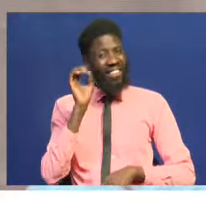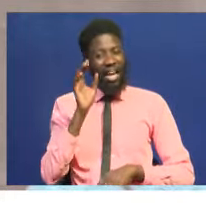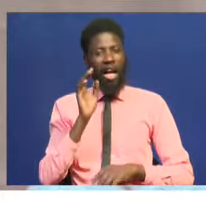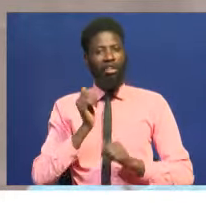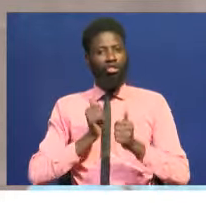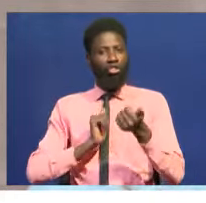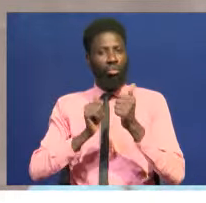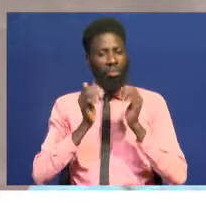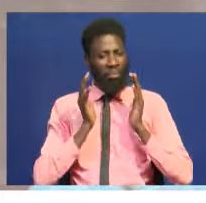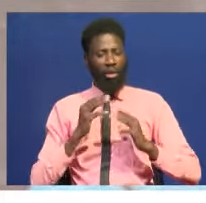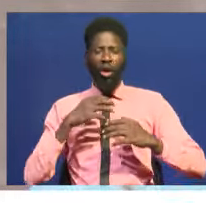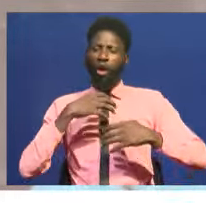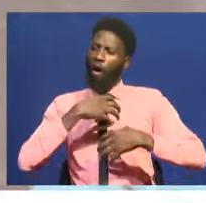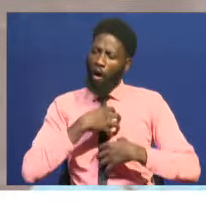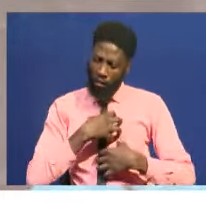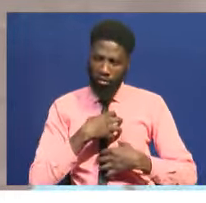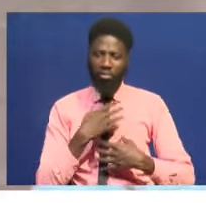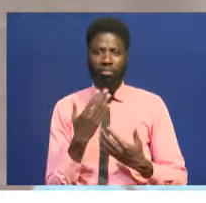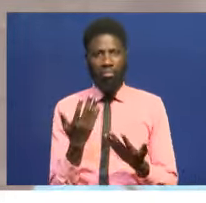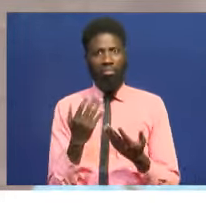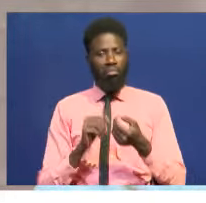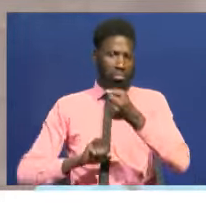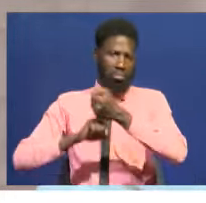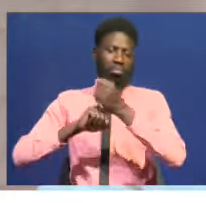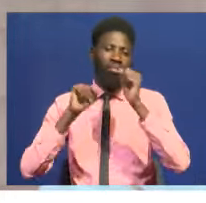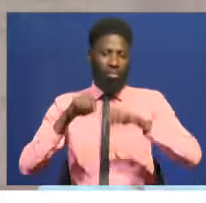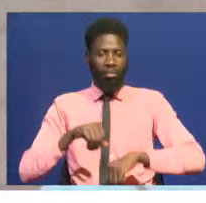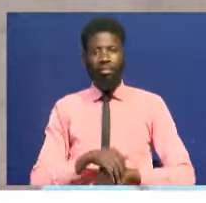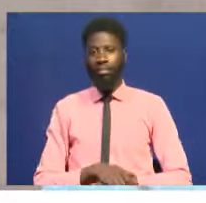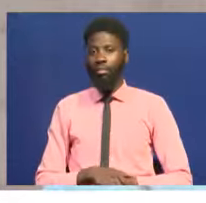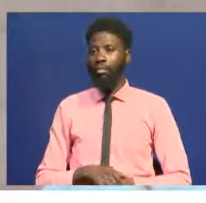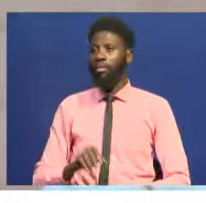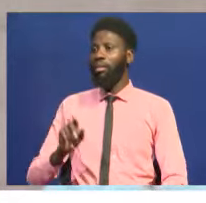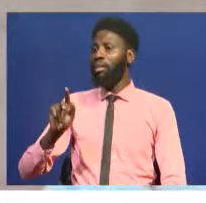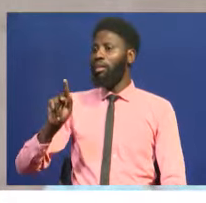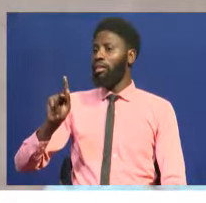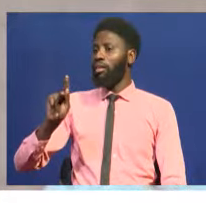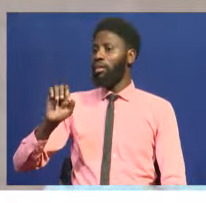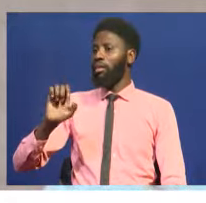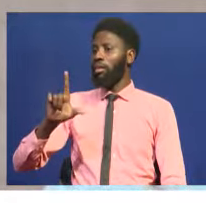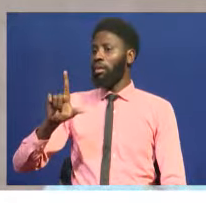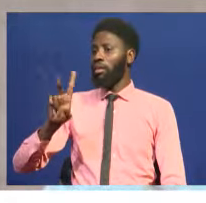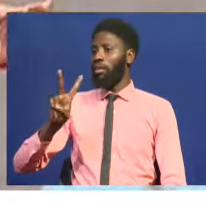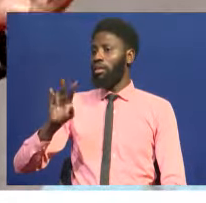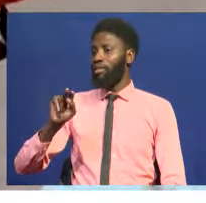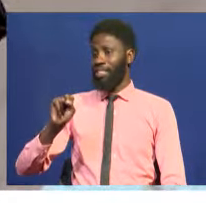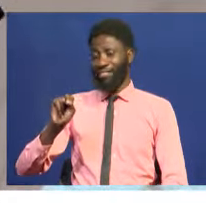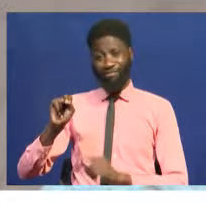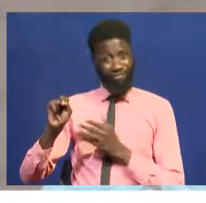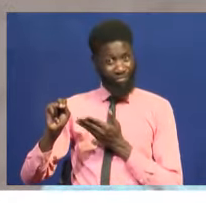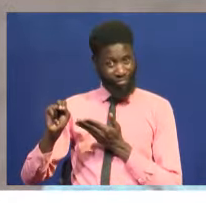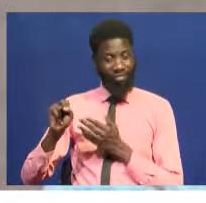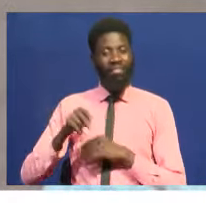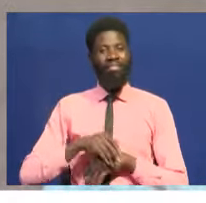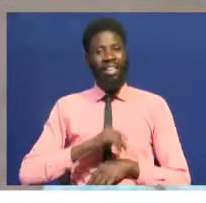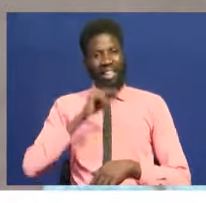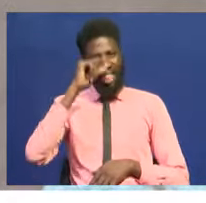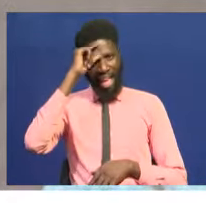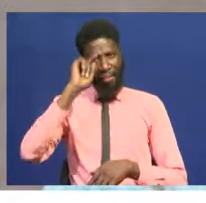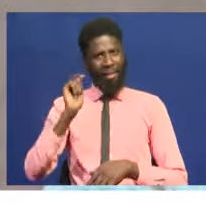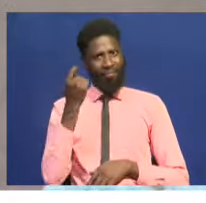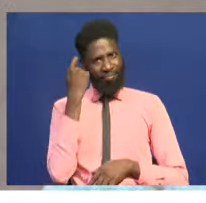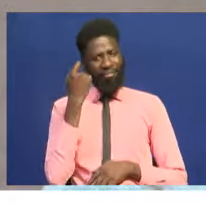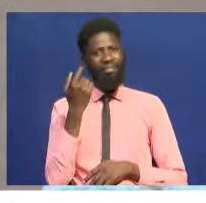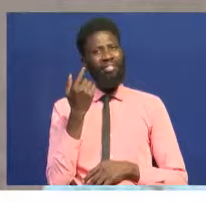Kwa huyu kijana, Kelvin, tayari serikali ya Kenya, vile tulisha